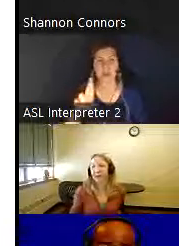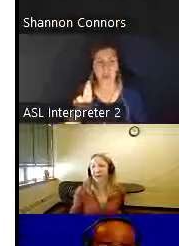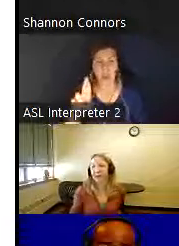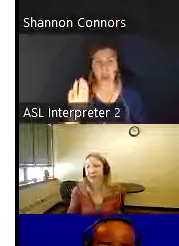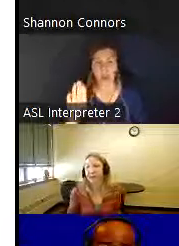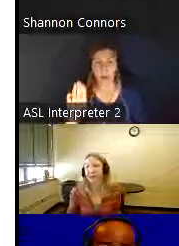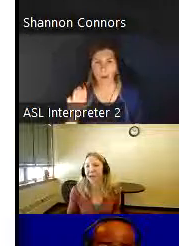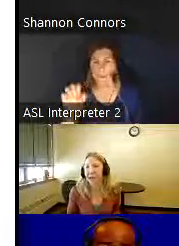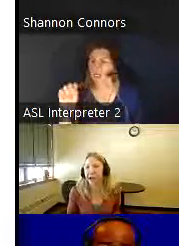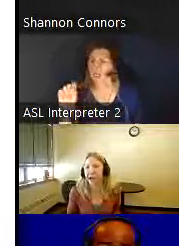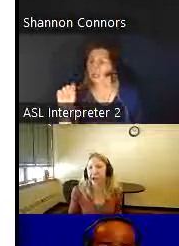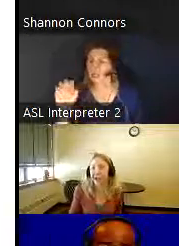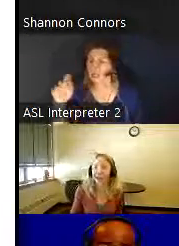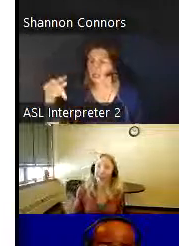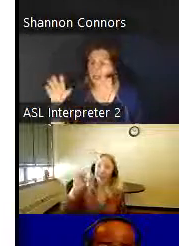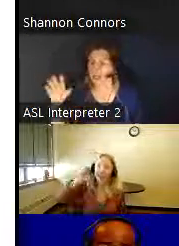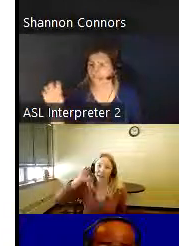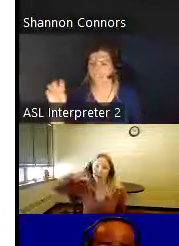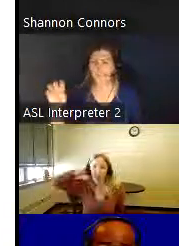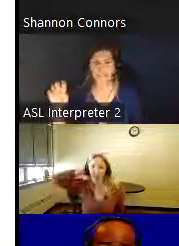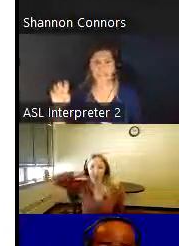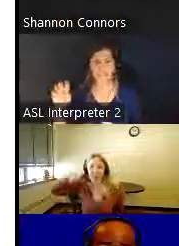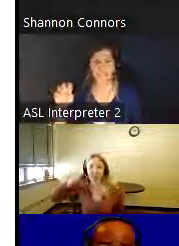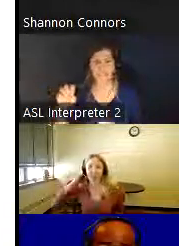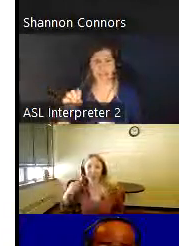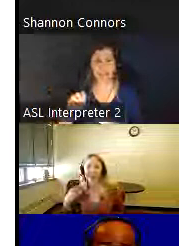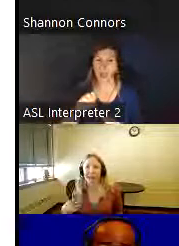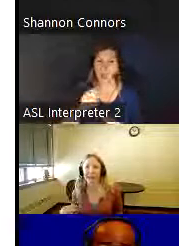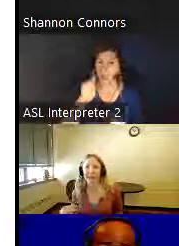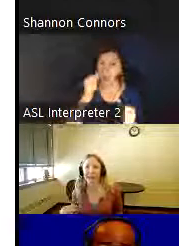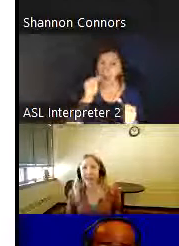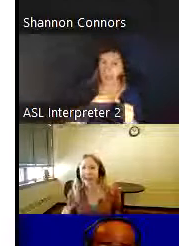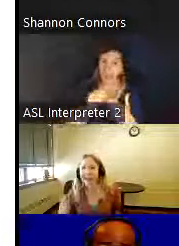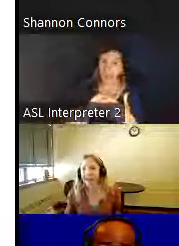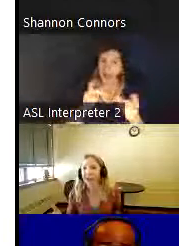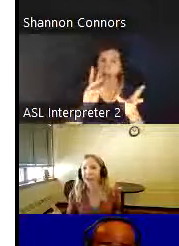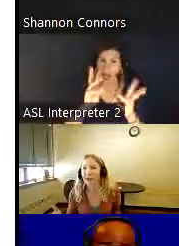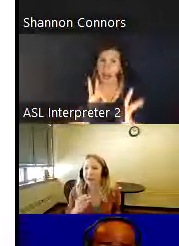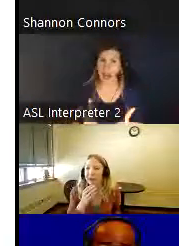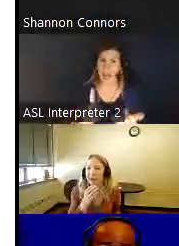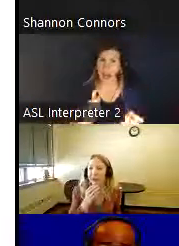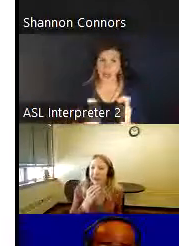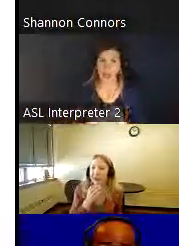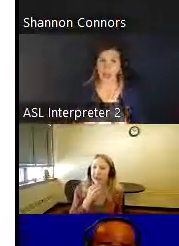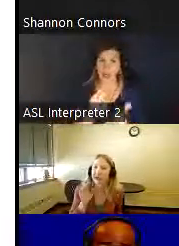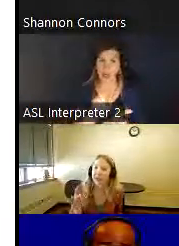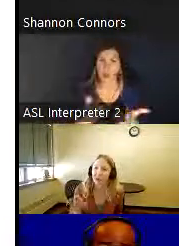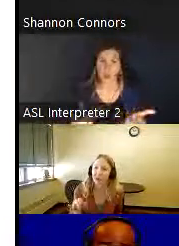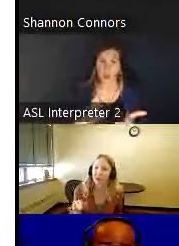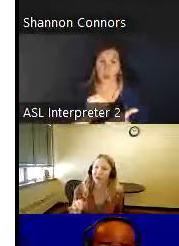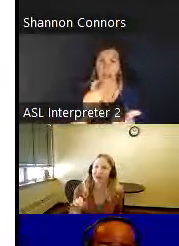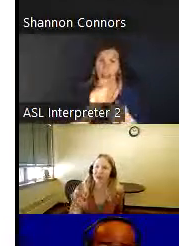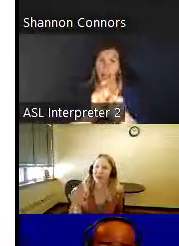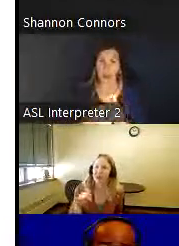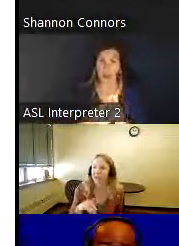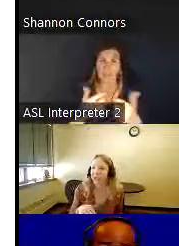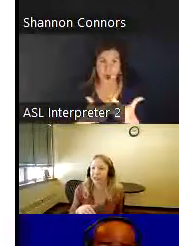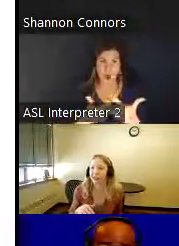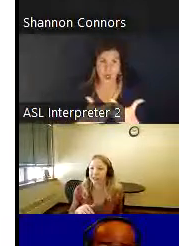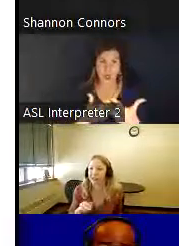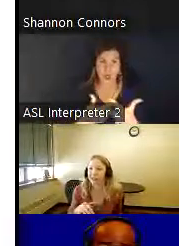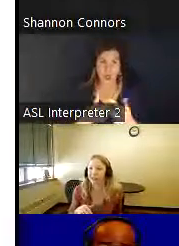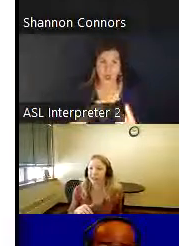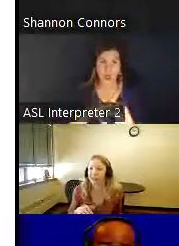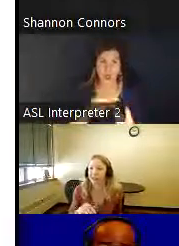with the Sage Grouse Initiative. And I would highlight that Climate Change Resource Center link that I sent out and the adaptation partners. I know that specific